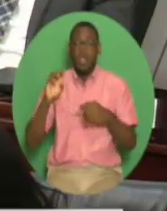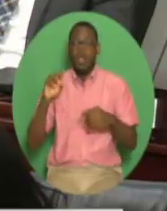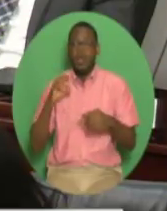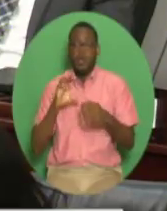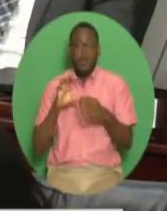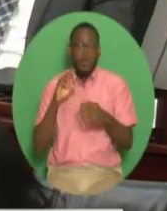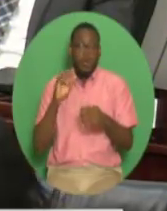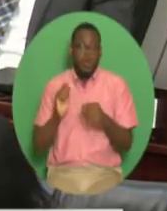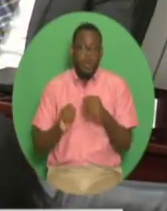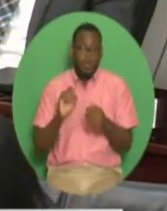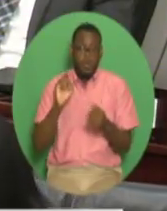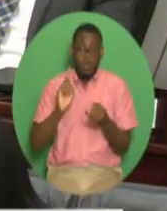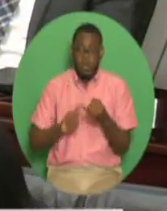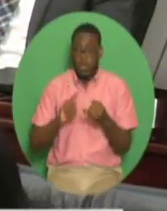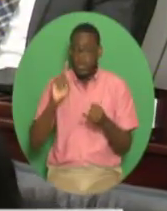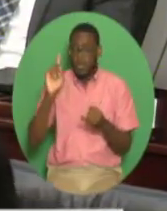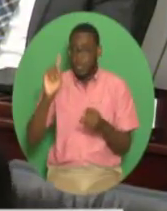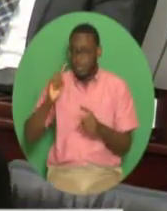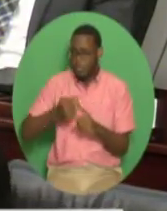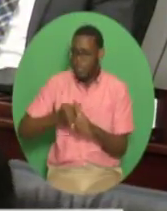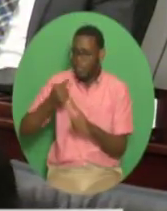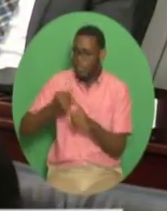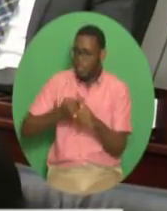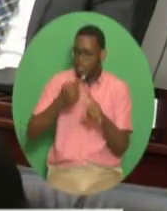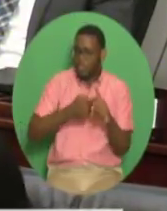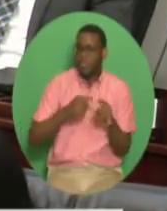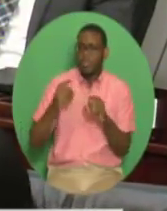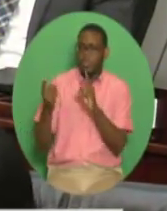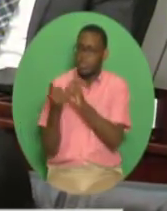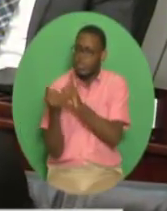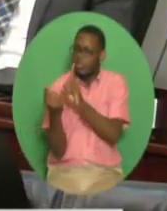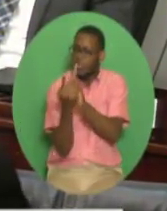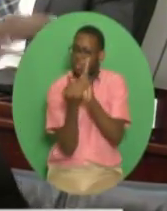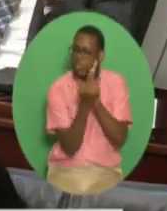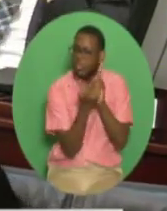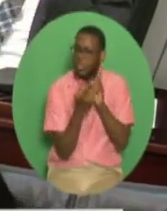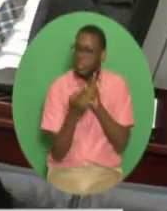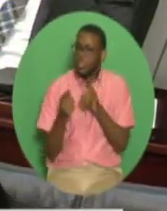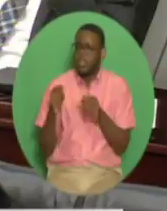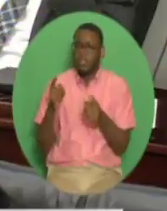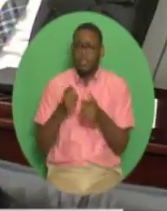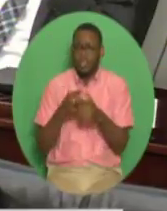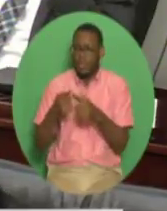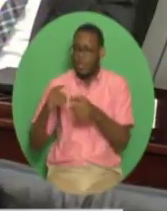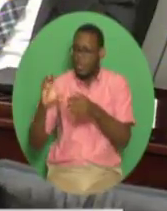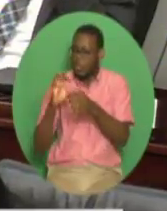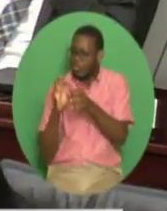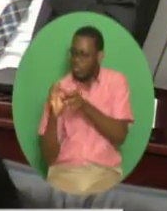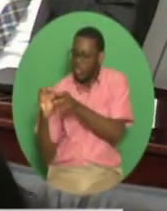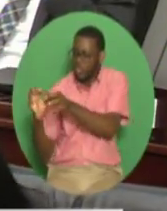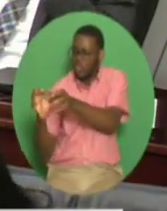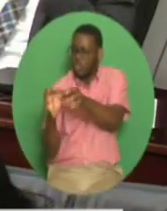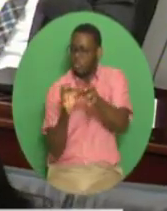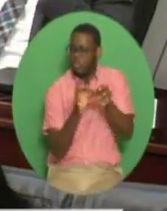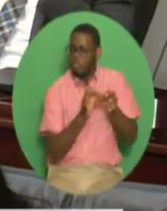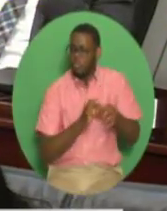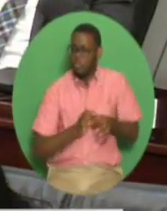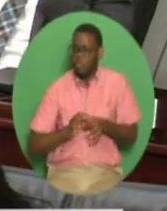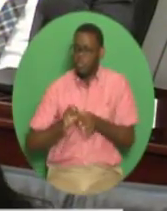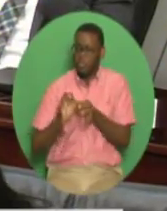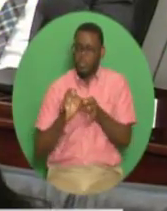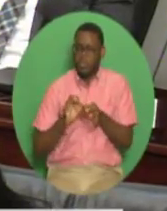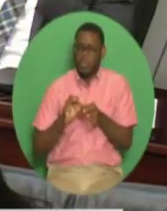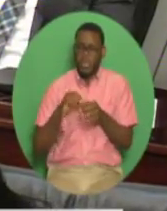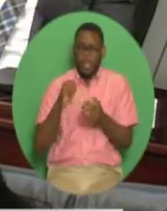monthly. And because of that relationship, we have been able to ensure that a number of